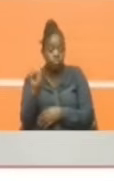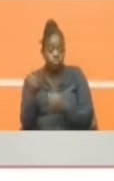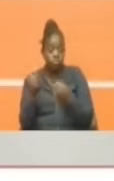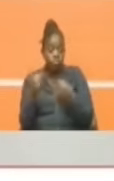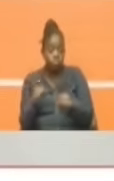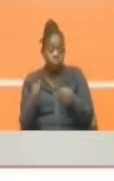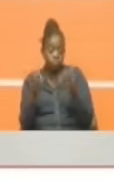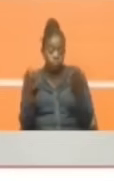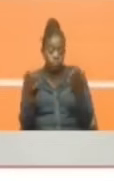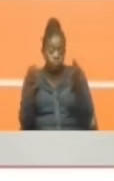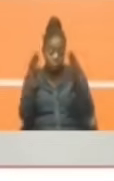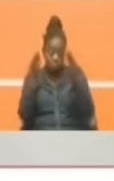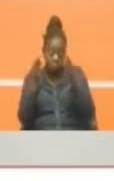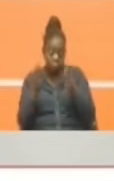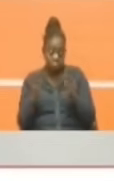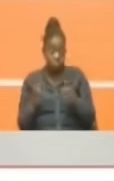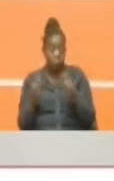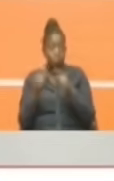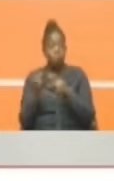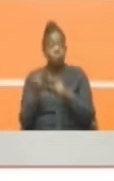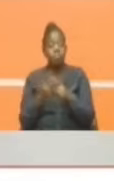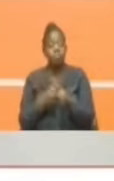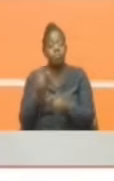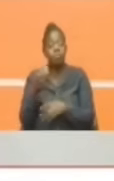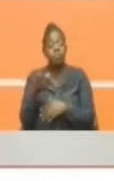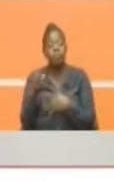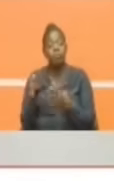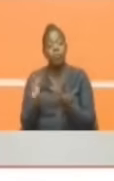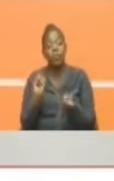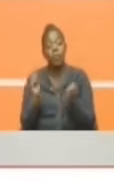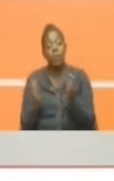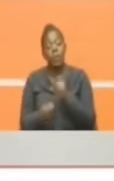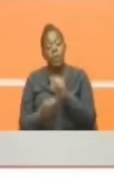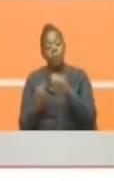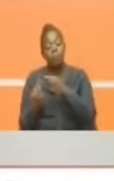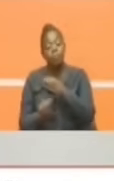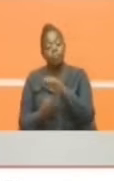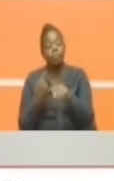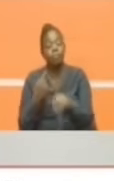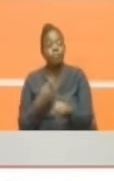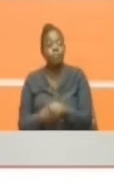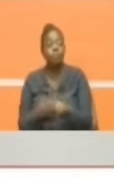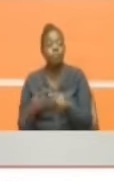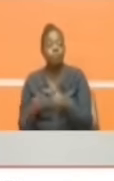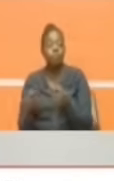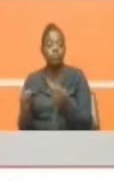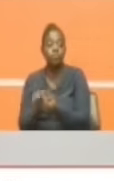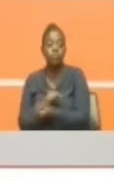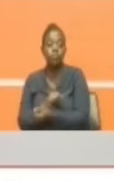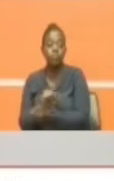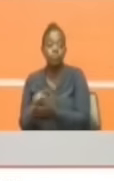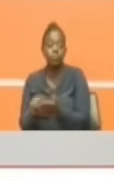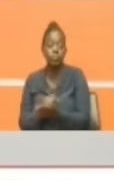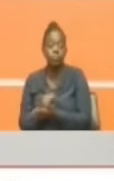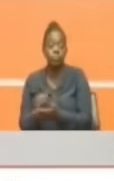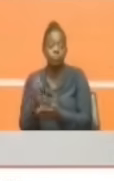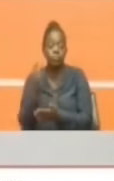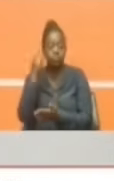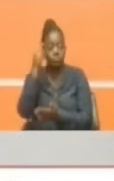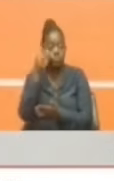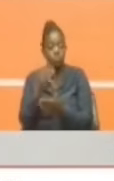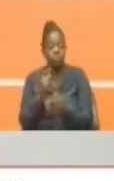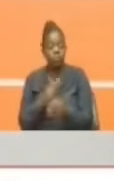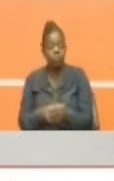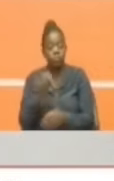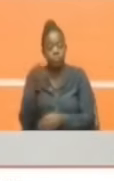yasaze naye nga kiviiridde ku kyukakyuka ya mbeera ya budde n'okusanya obutonde over time